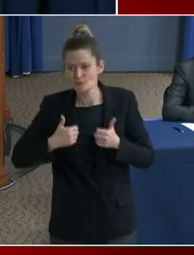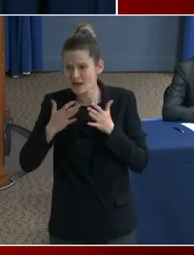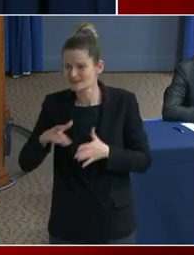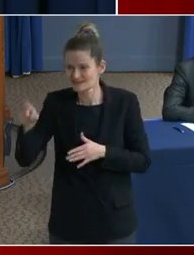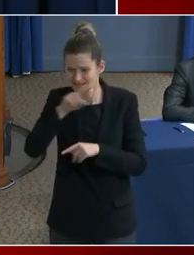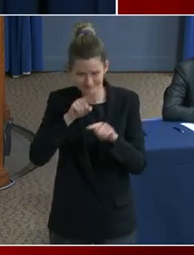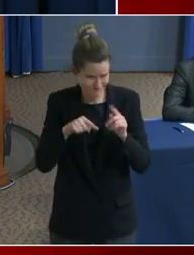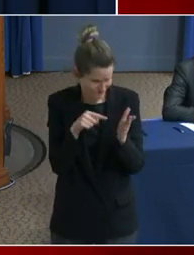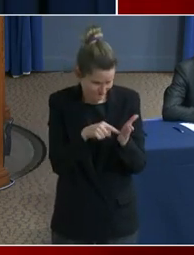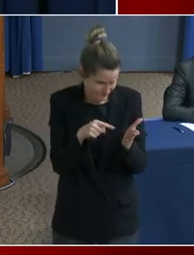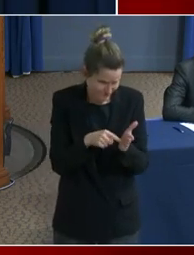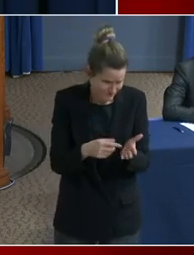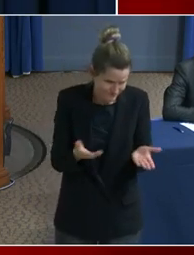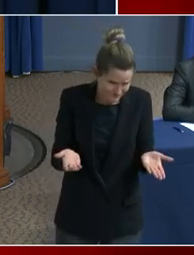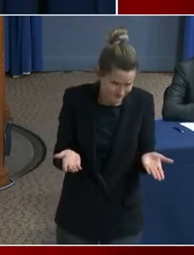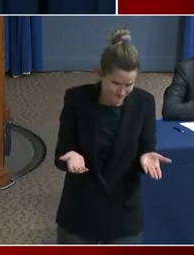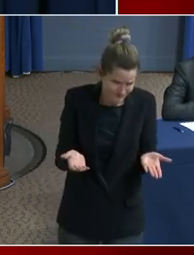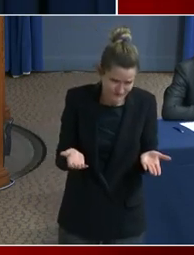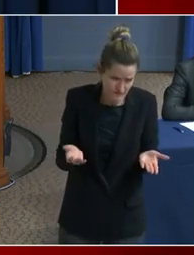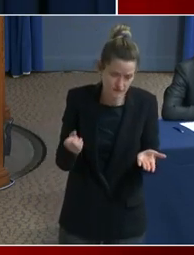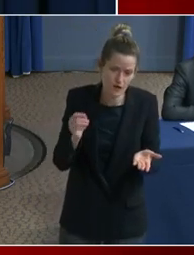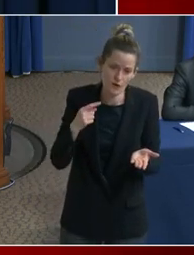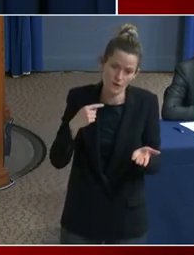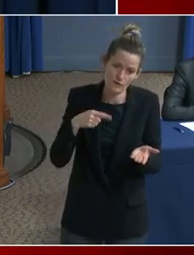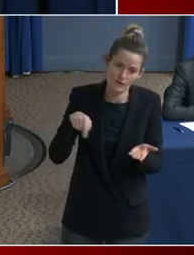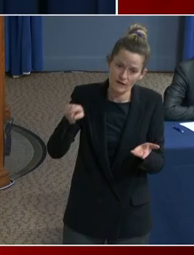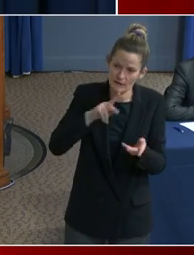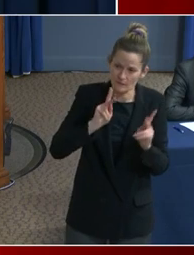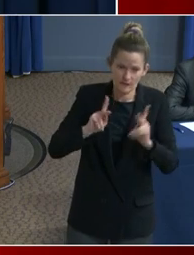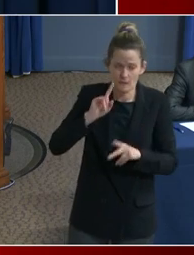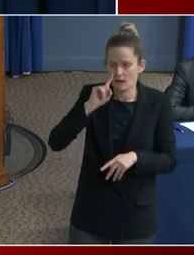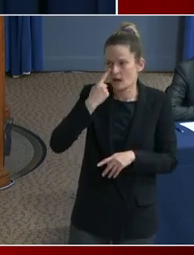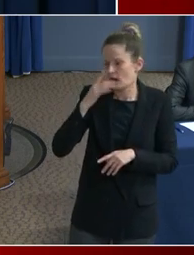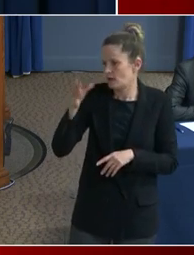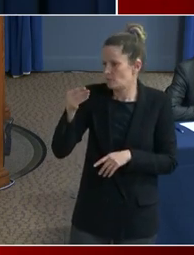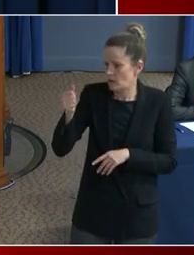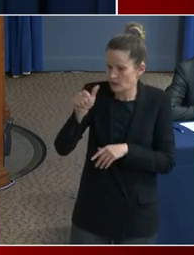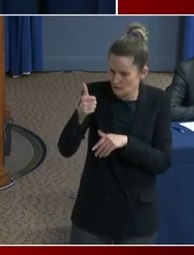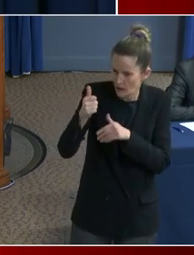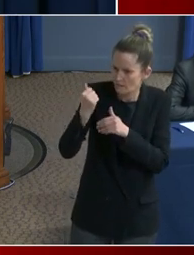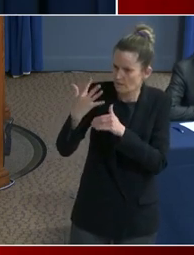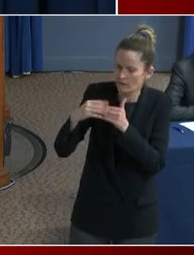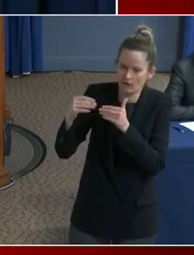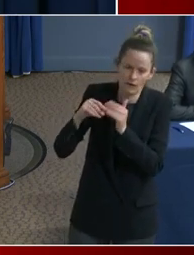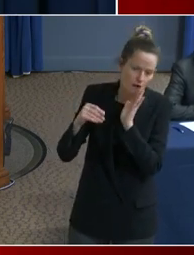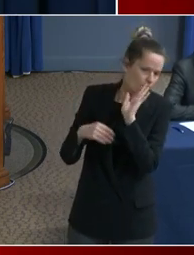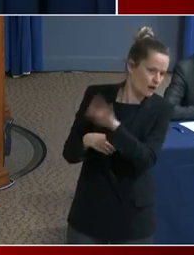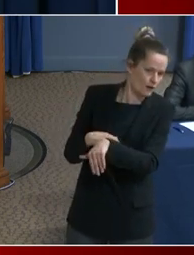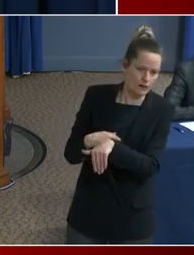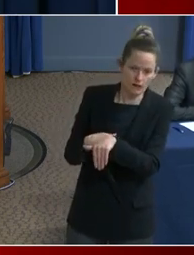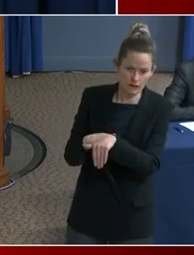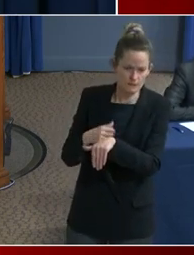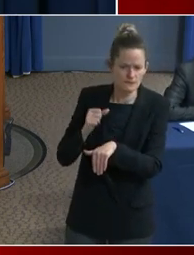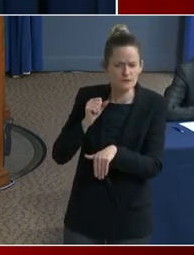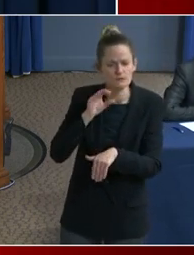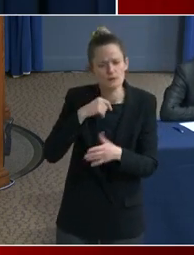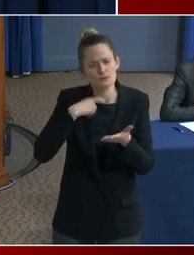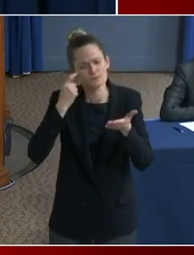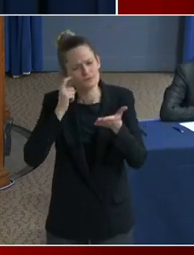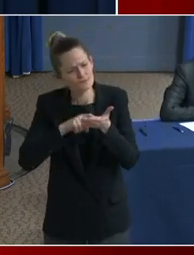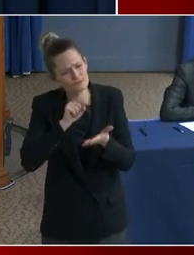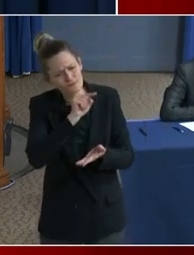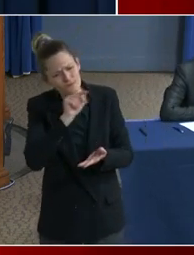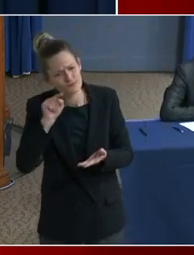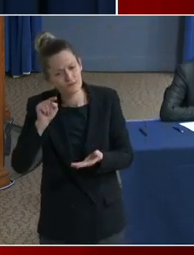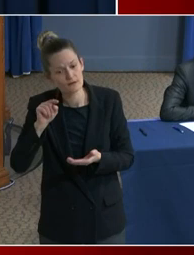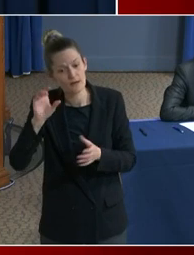retail location and to have to pay $10, $15, $20 for a COVID test. I recognize that the president this